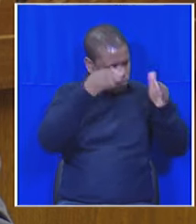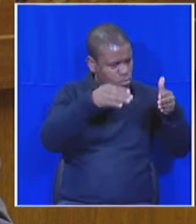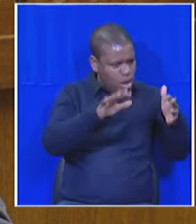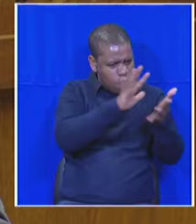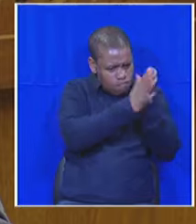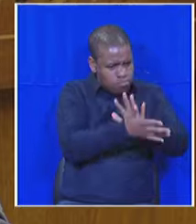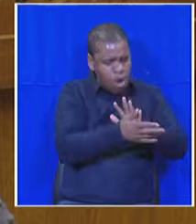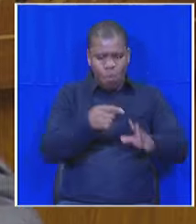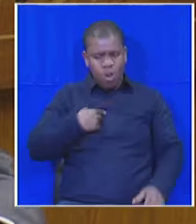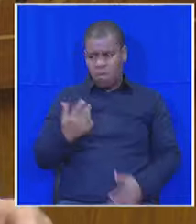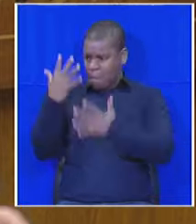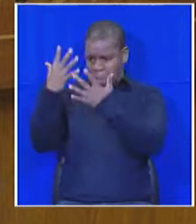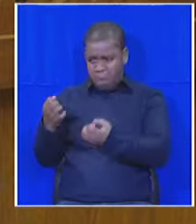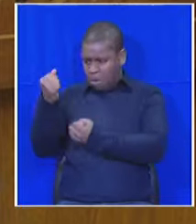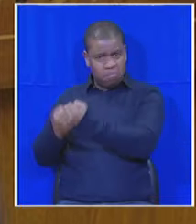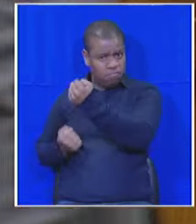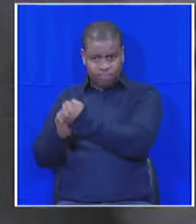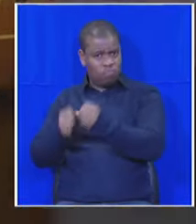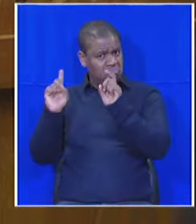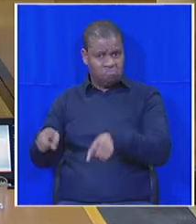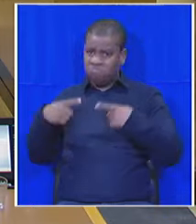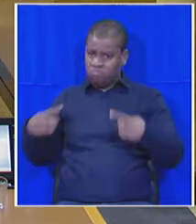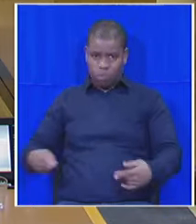not approve 1 cent of that.